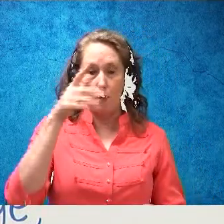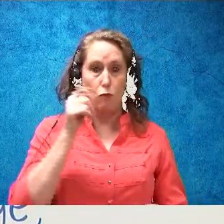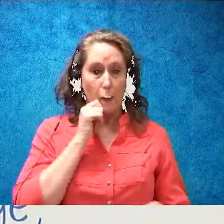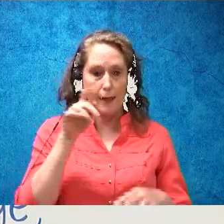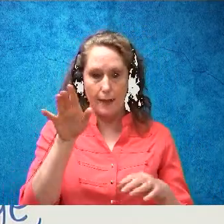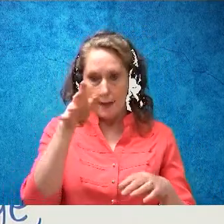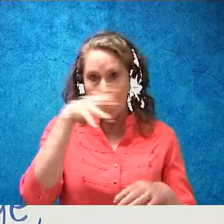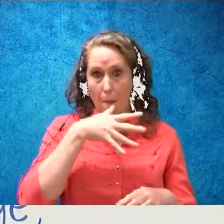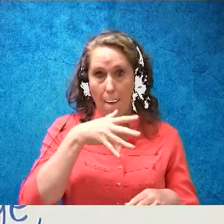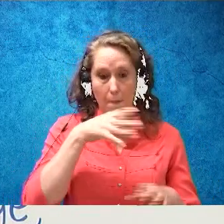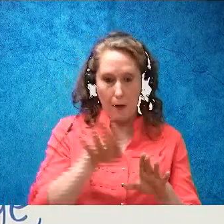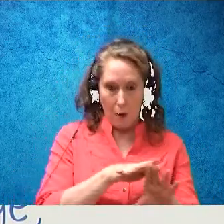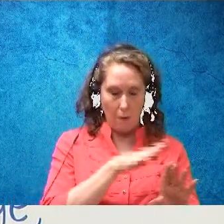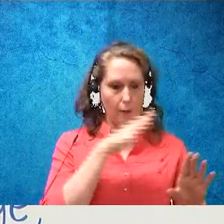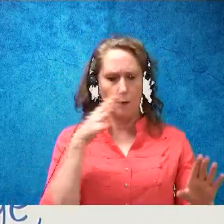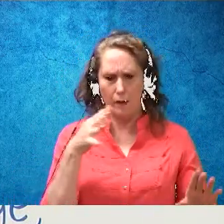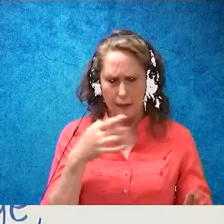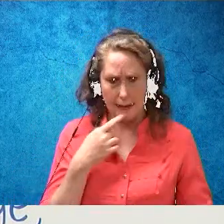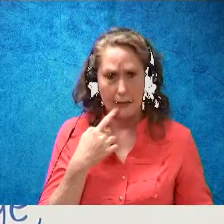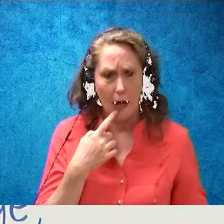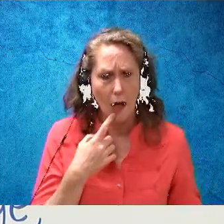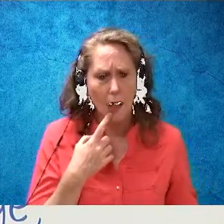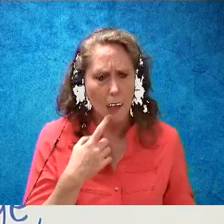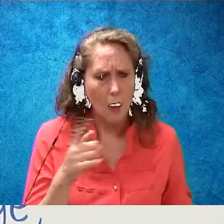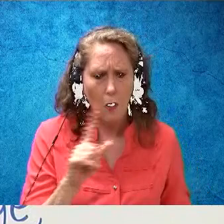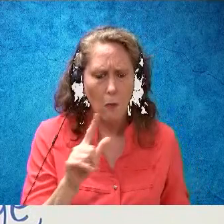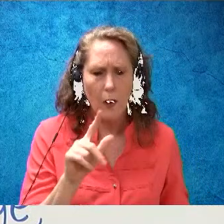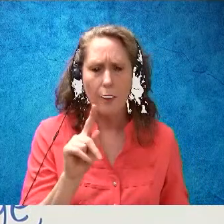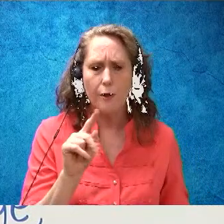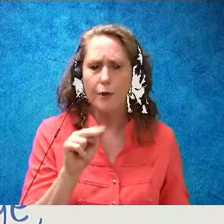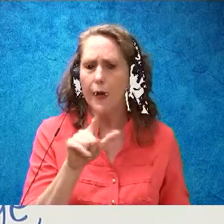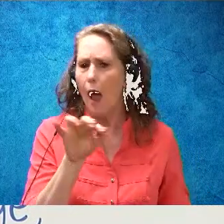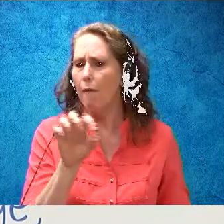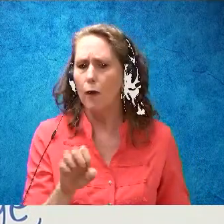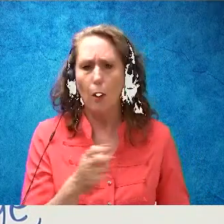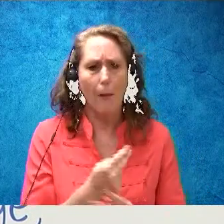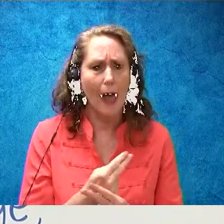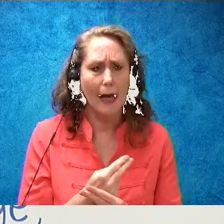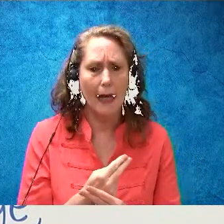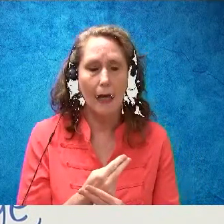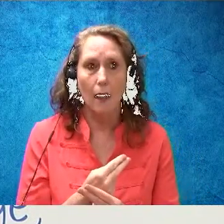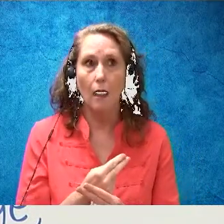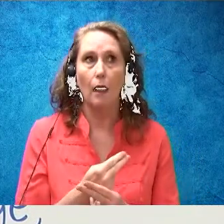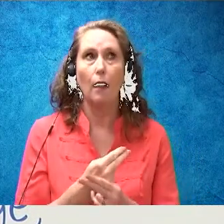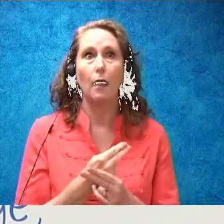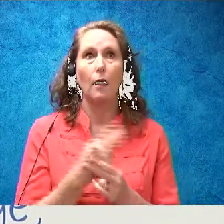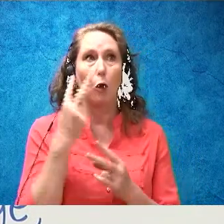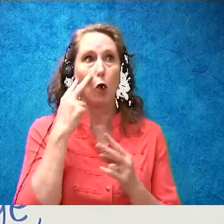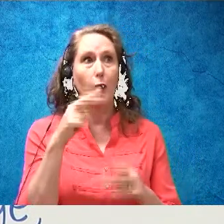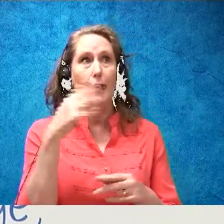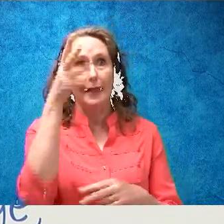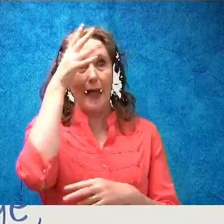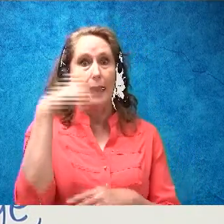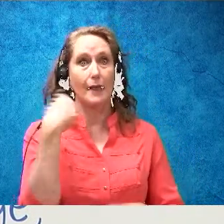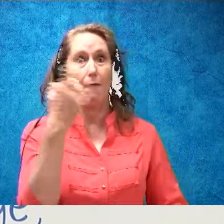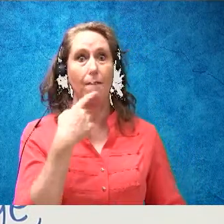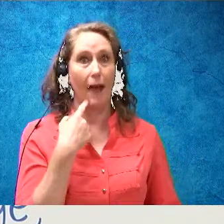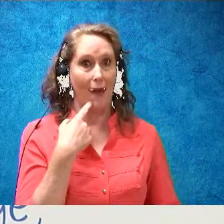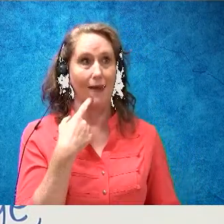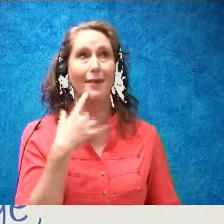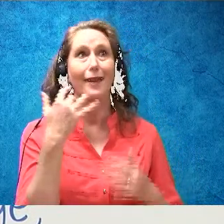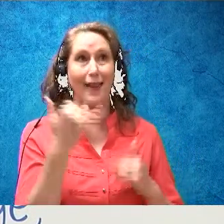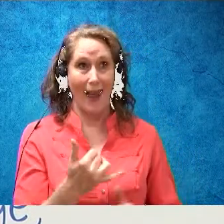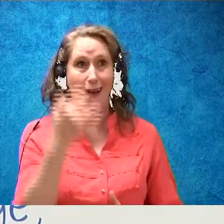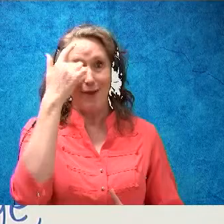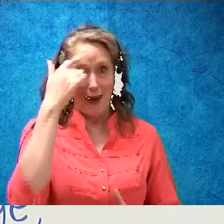opened the door, she asked, "Where's Snuffle Bunny?" Look at the dad's face. Do you think he